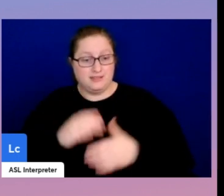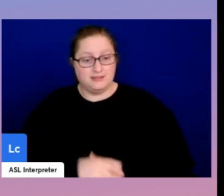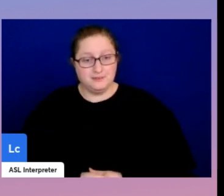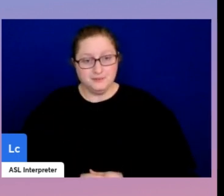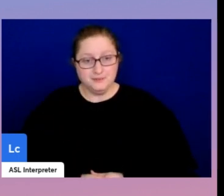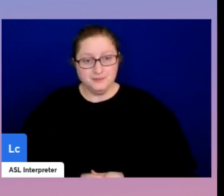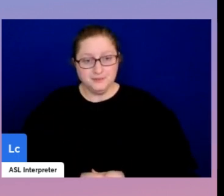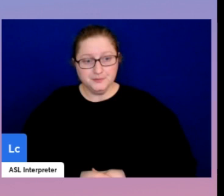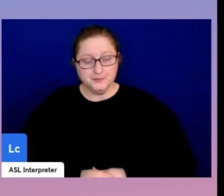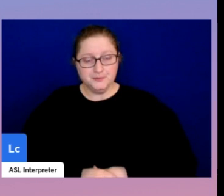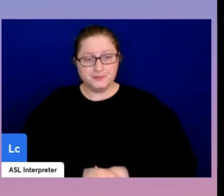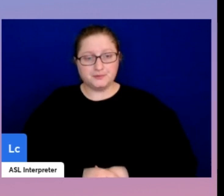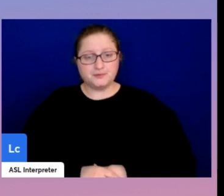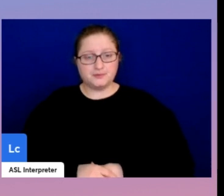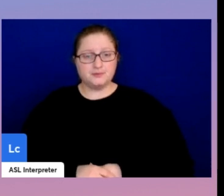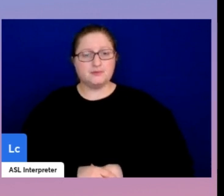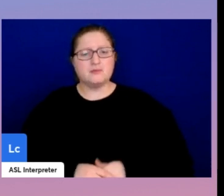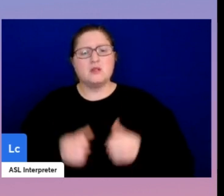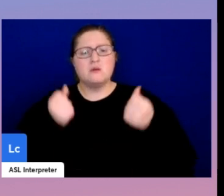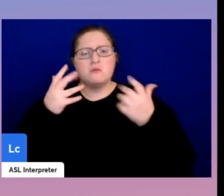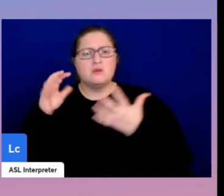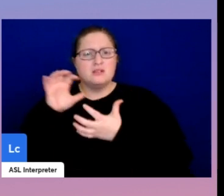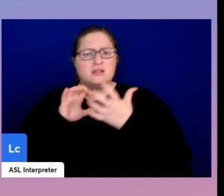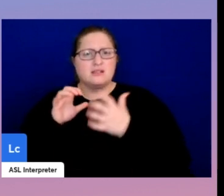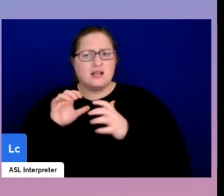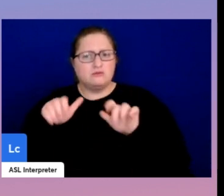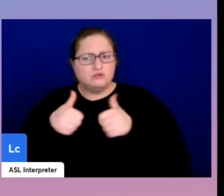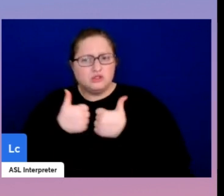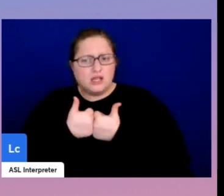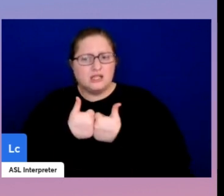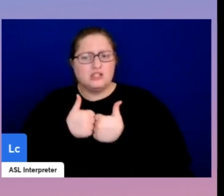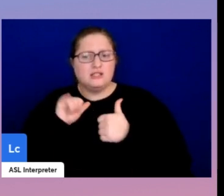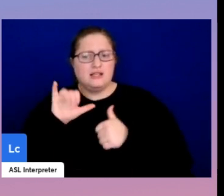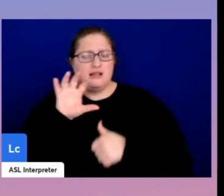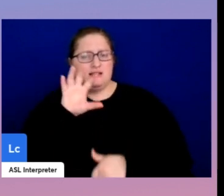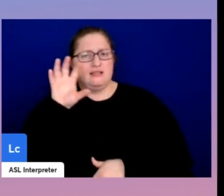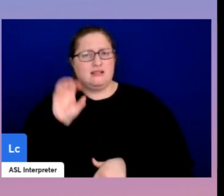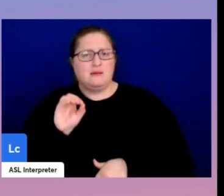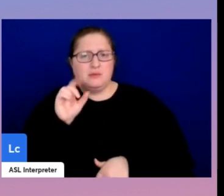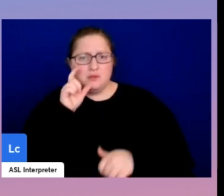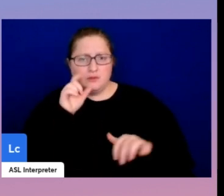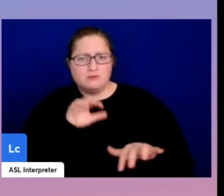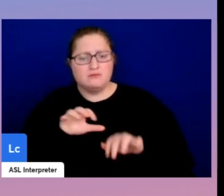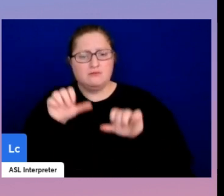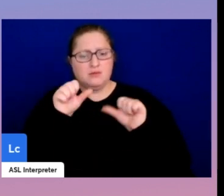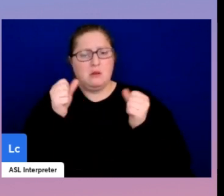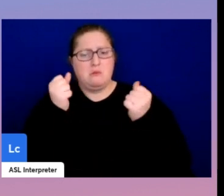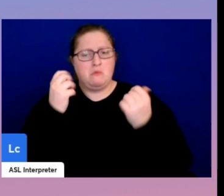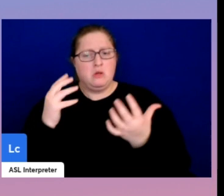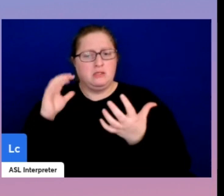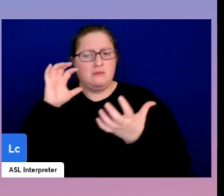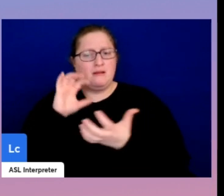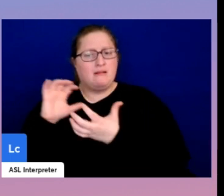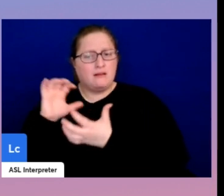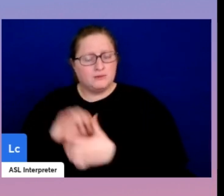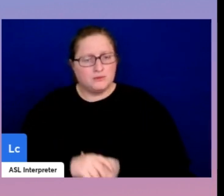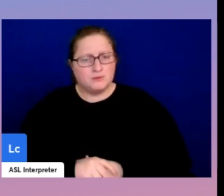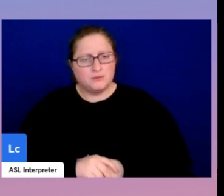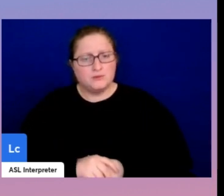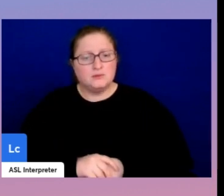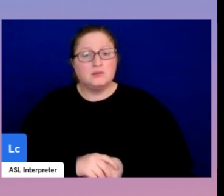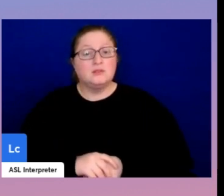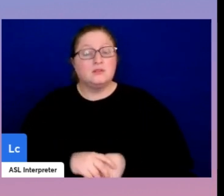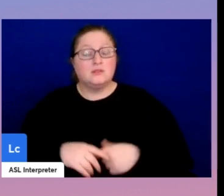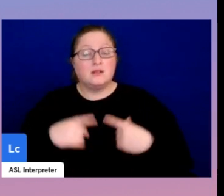Now, what are the multi-cloud challenges when the companies adopt multiple clouds? They